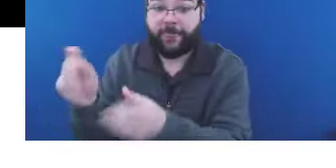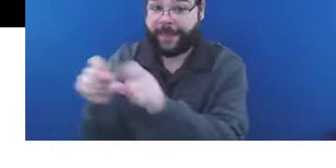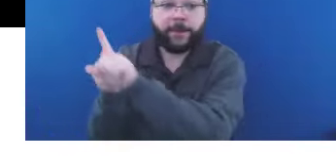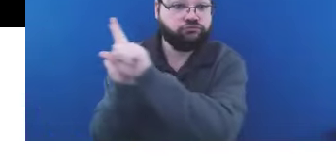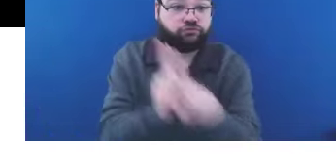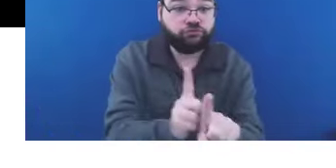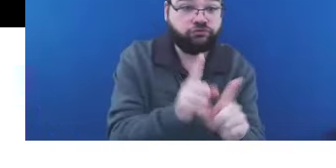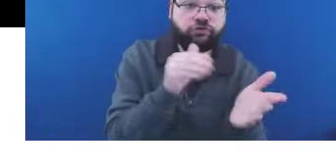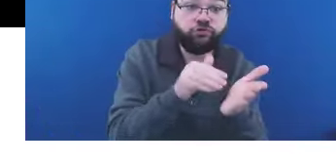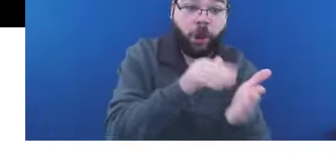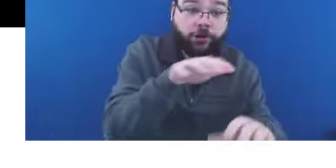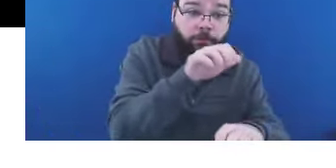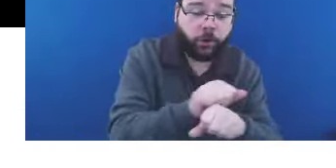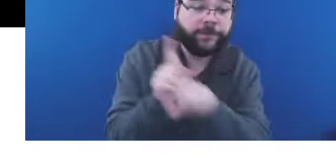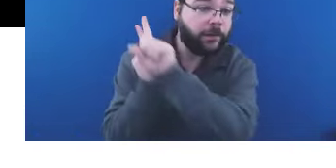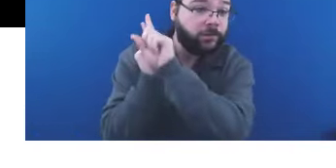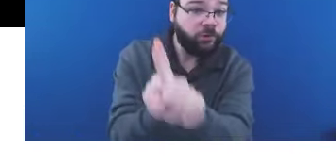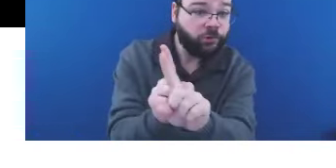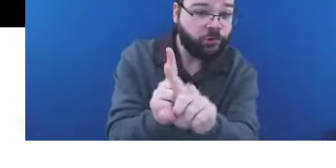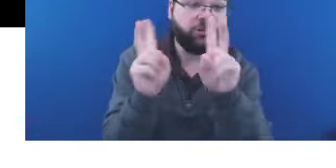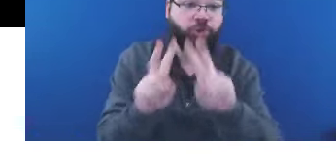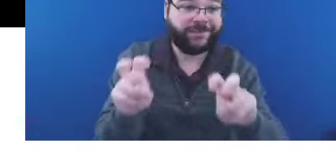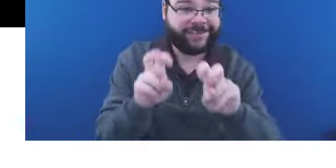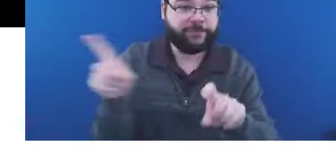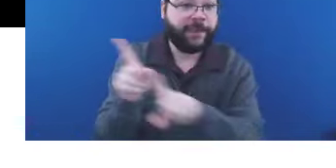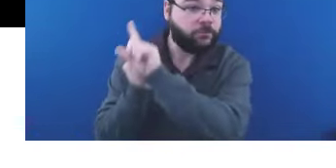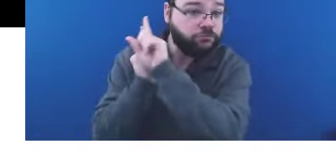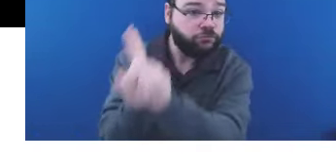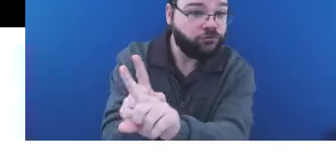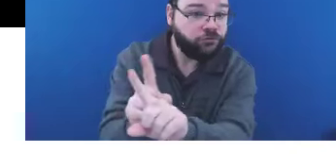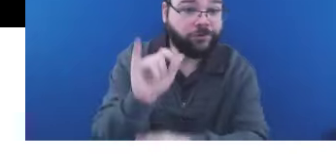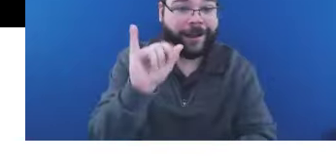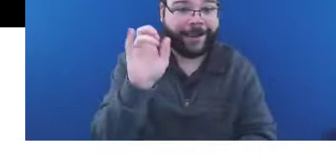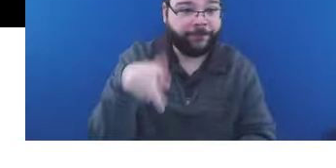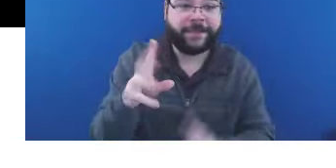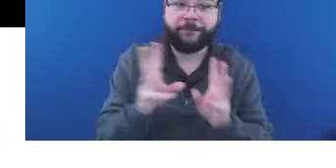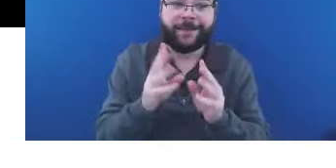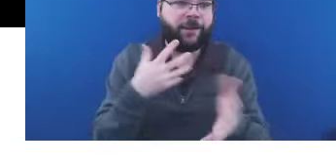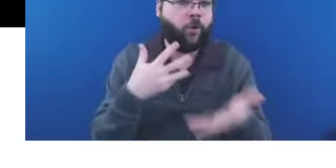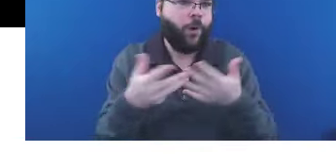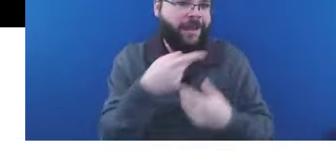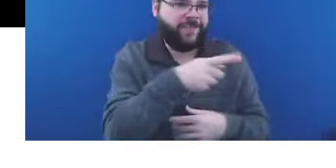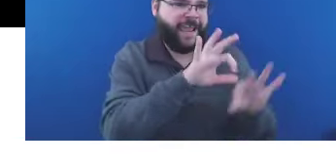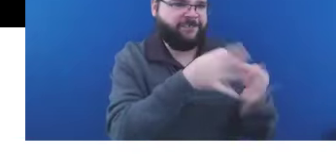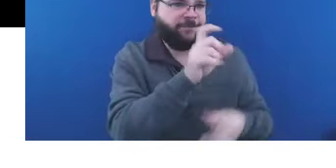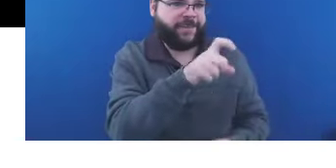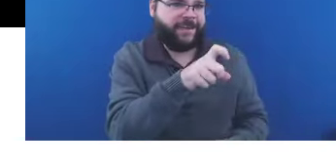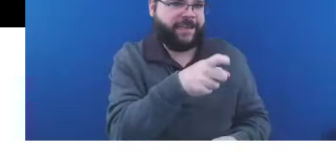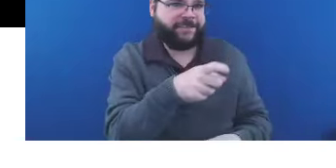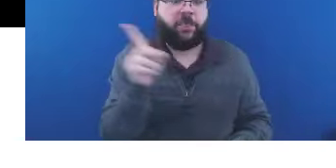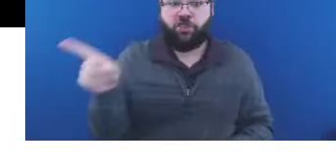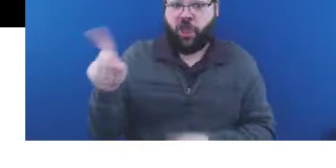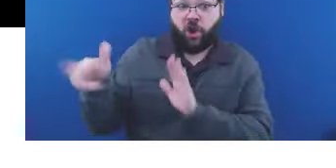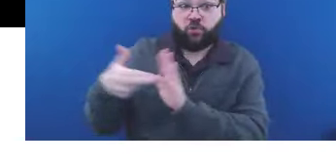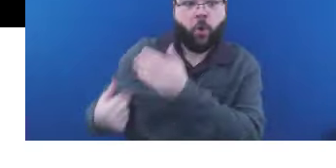They're able to go to assessments. They're able to go to IEP meetings, whatever the family needs, they are there to support